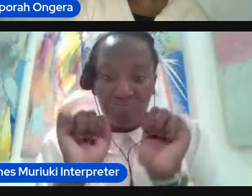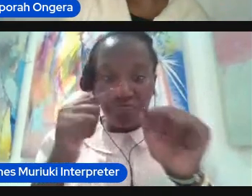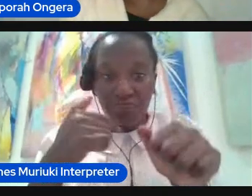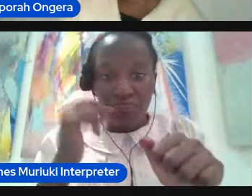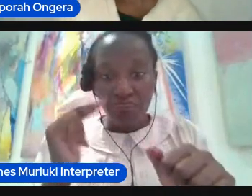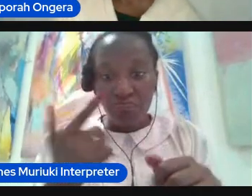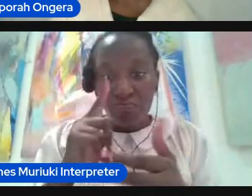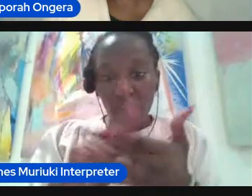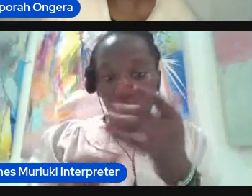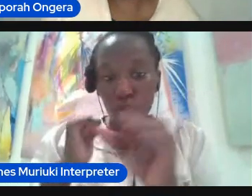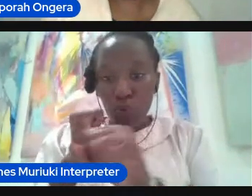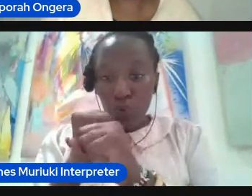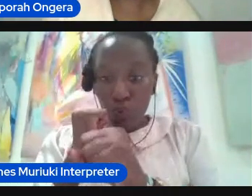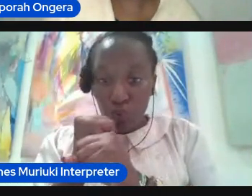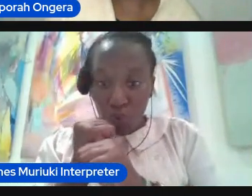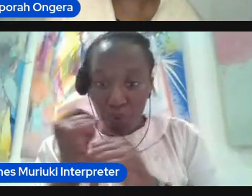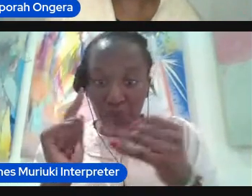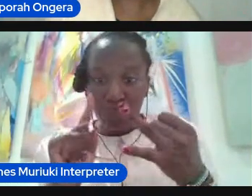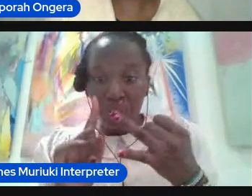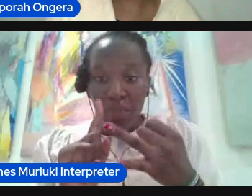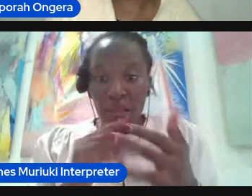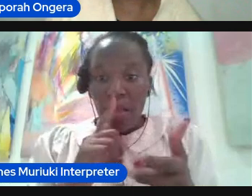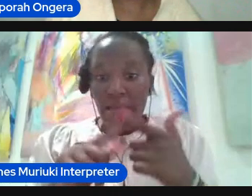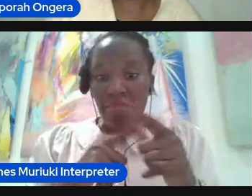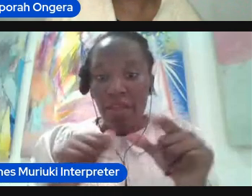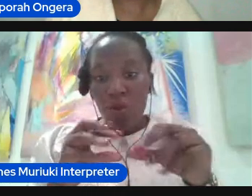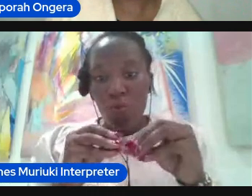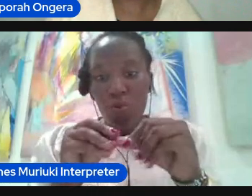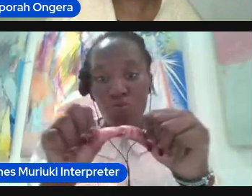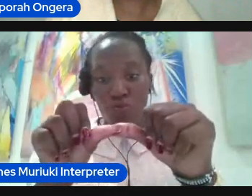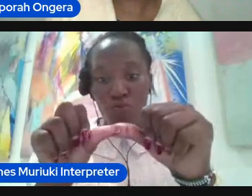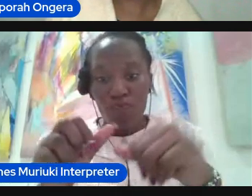do, and then we can move forward.